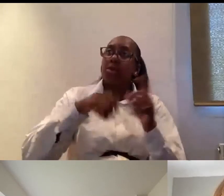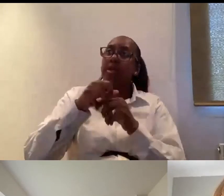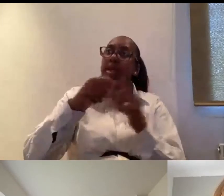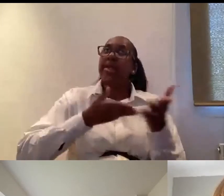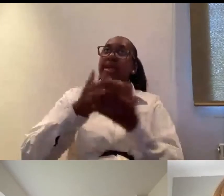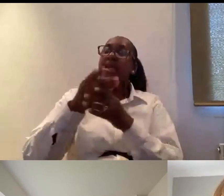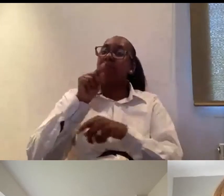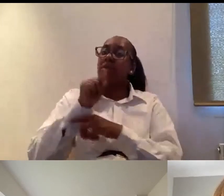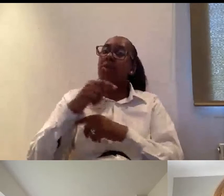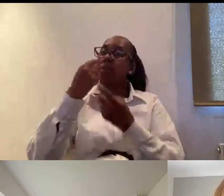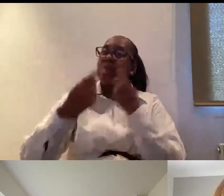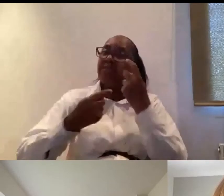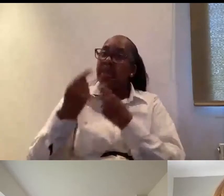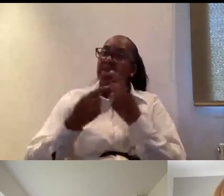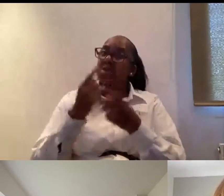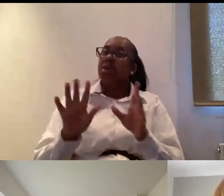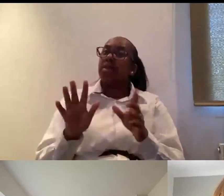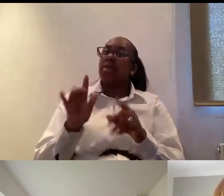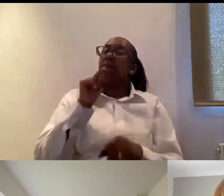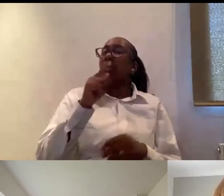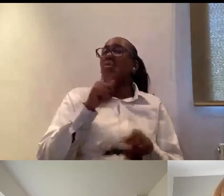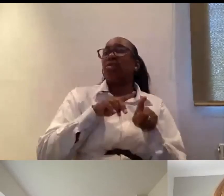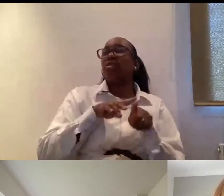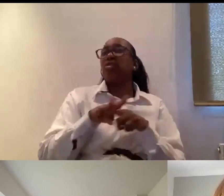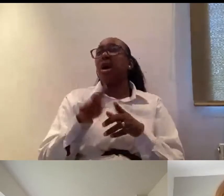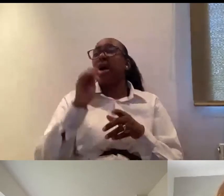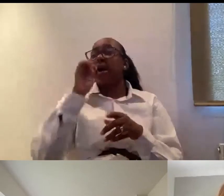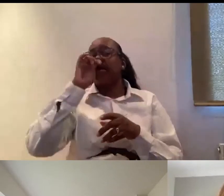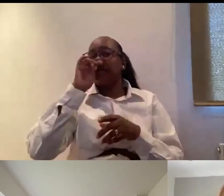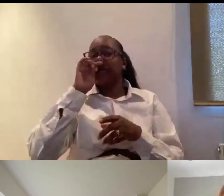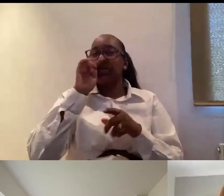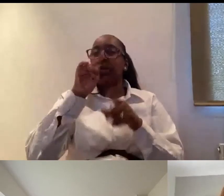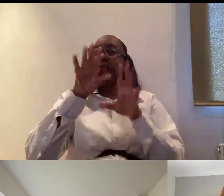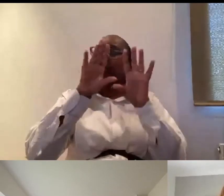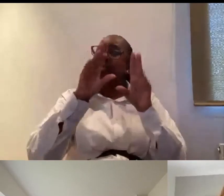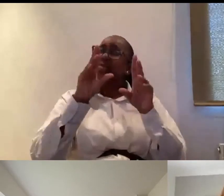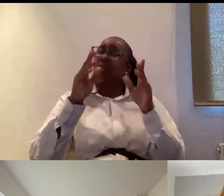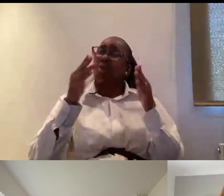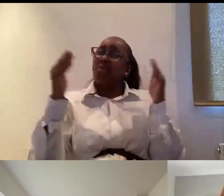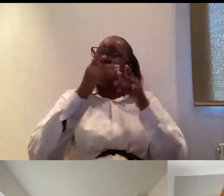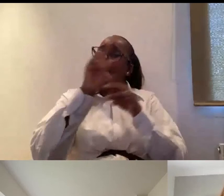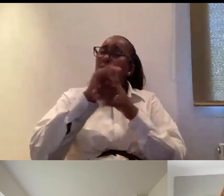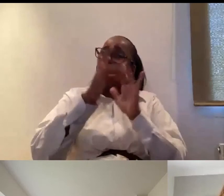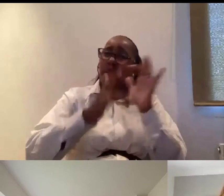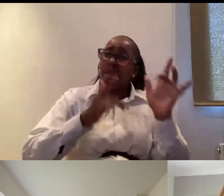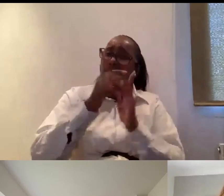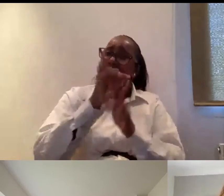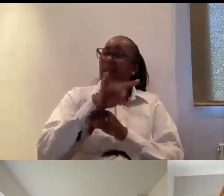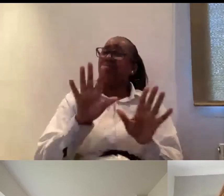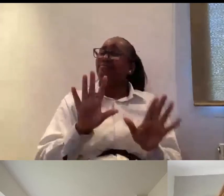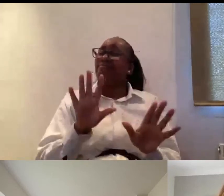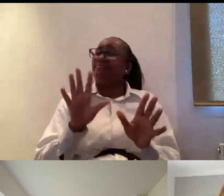you information. I would try to steer clear of social media at all, to be honest,